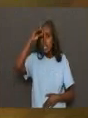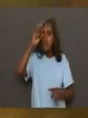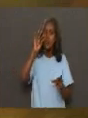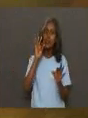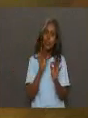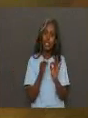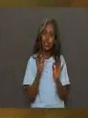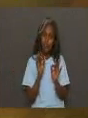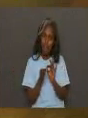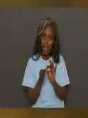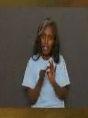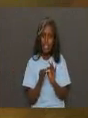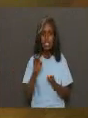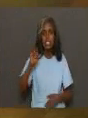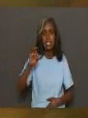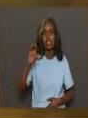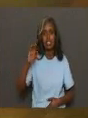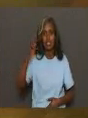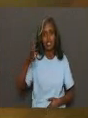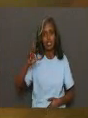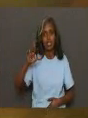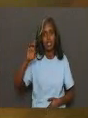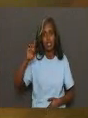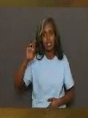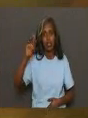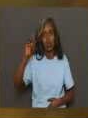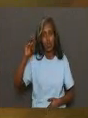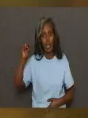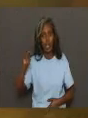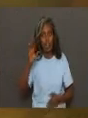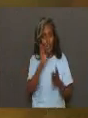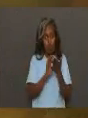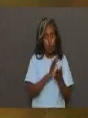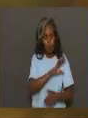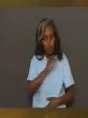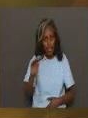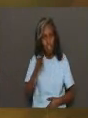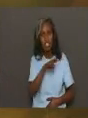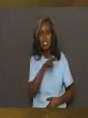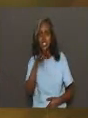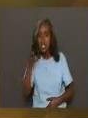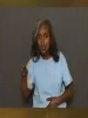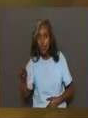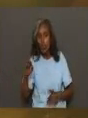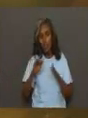learned to define the echelon form and